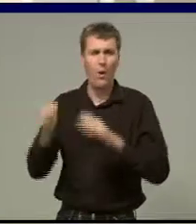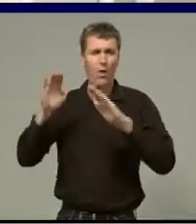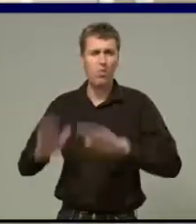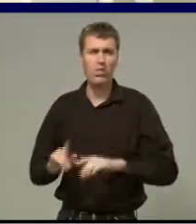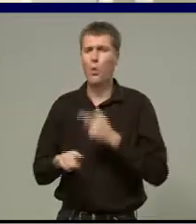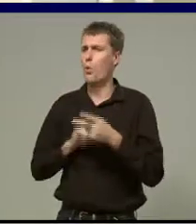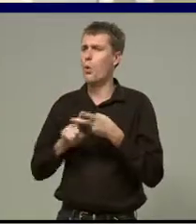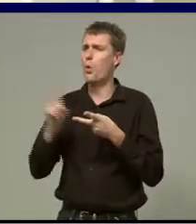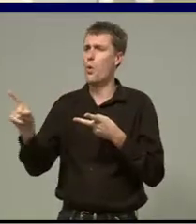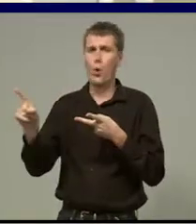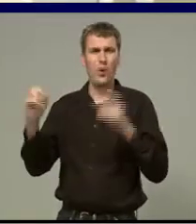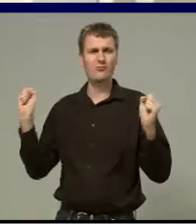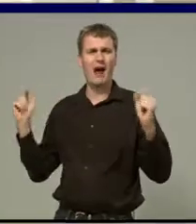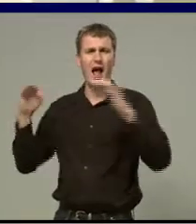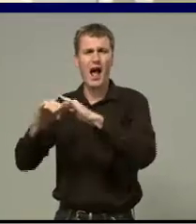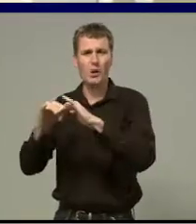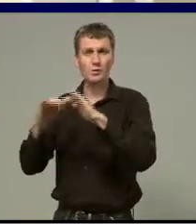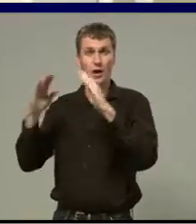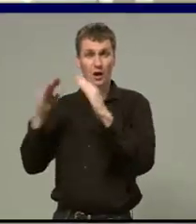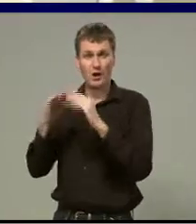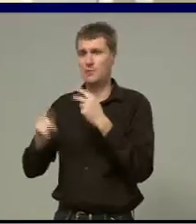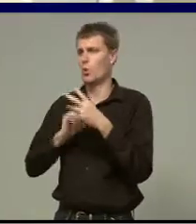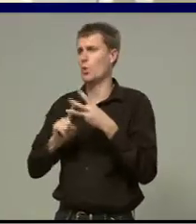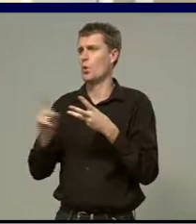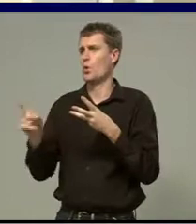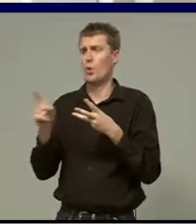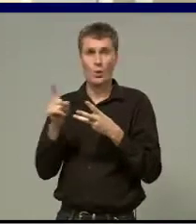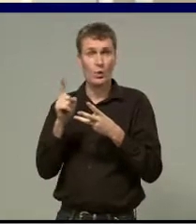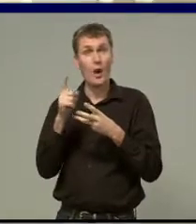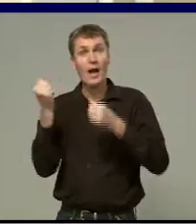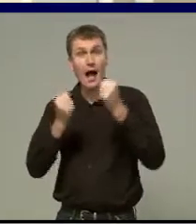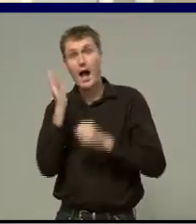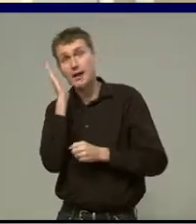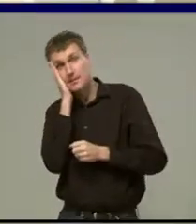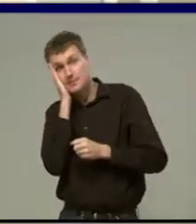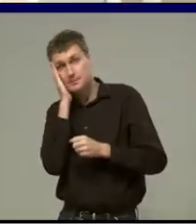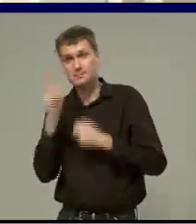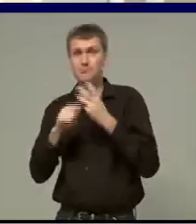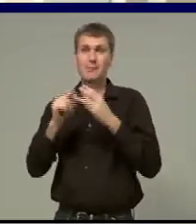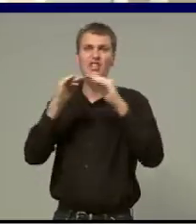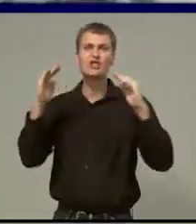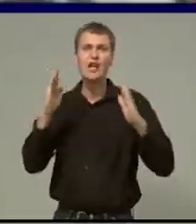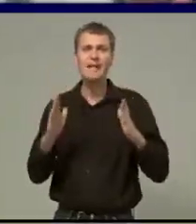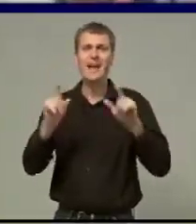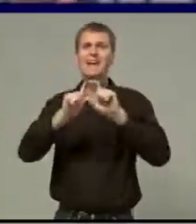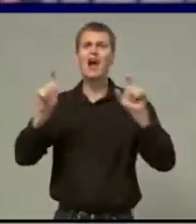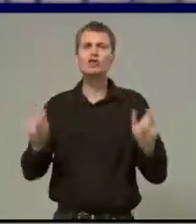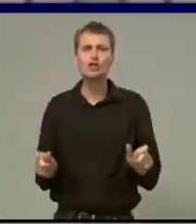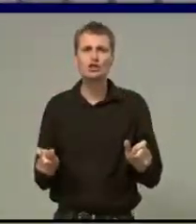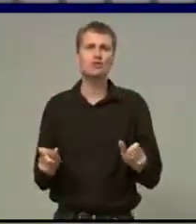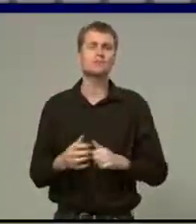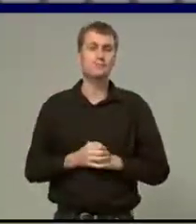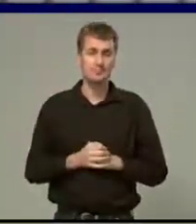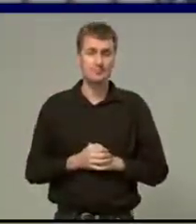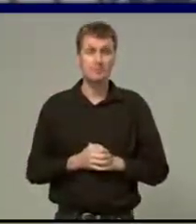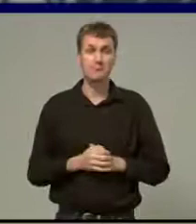that are badly overcrowded, or they're sleeping in their cars, in sheds, garages. However, because the